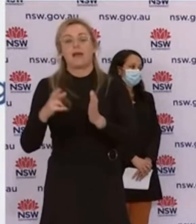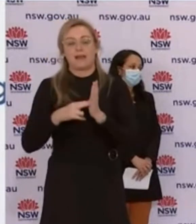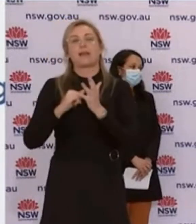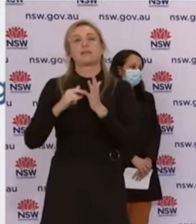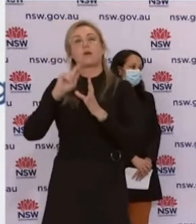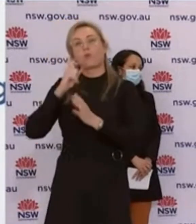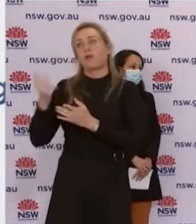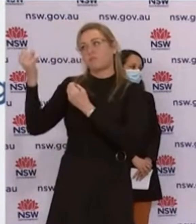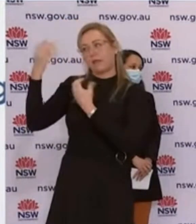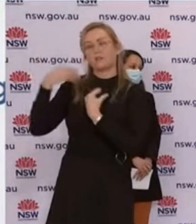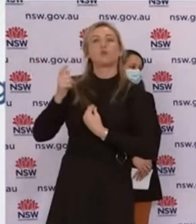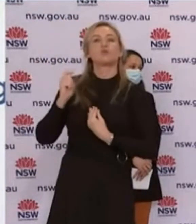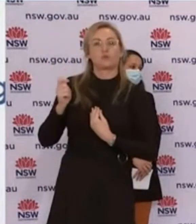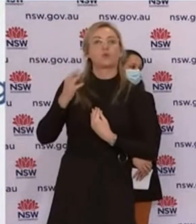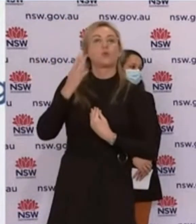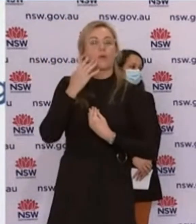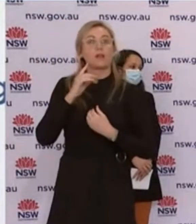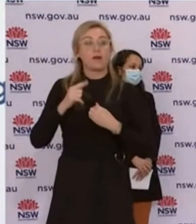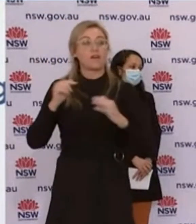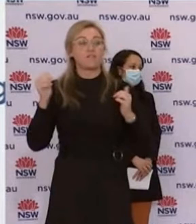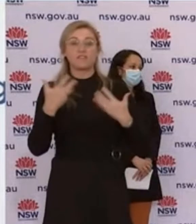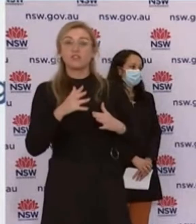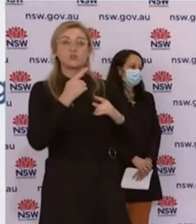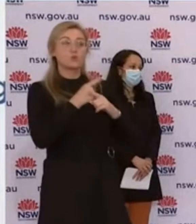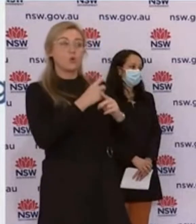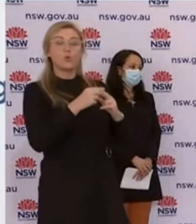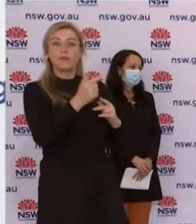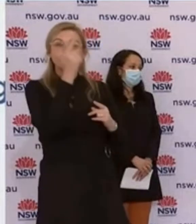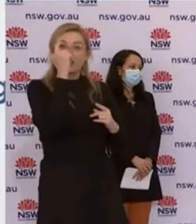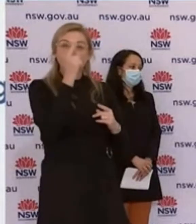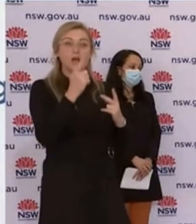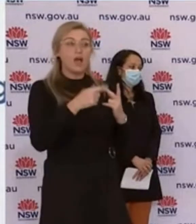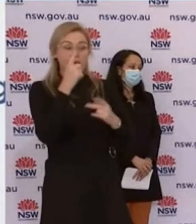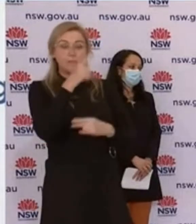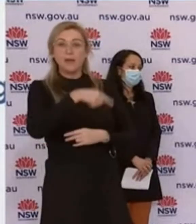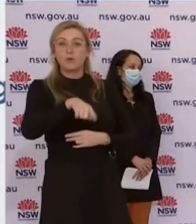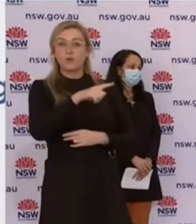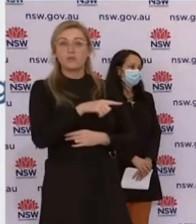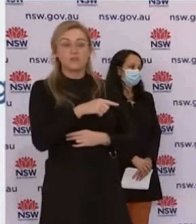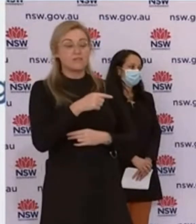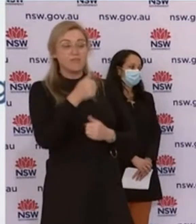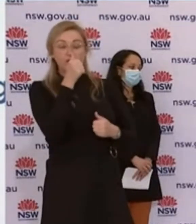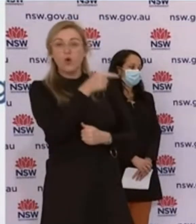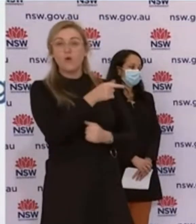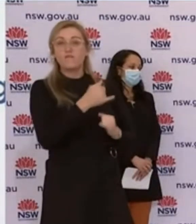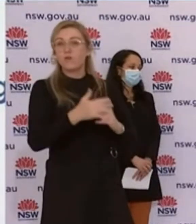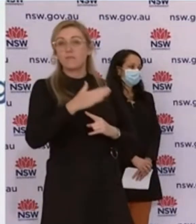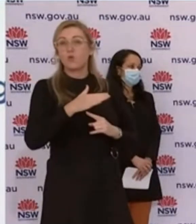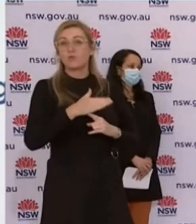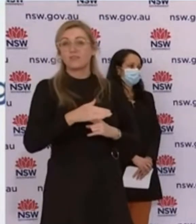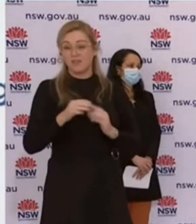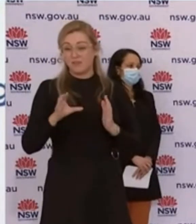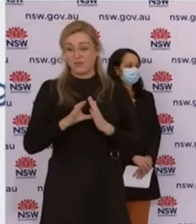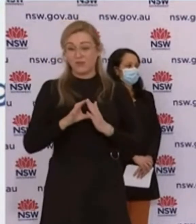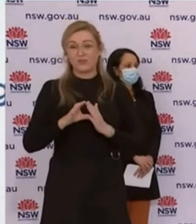coming weeks. But, you know, we've had conversations with our teachers and our school communities about this. The HSC is a really important end to 13 years